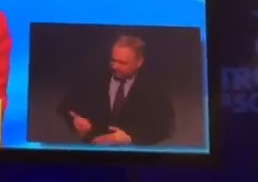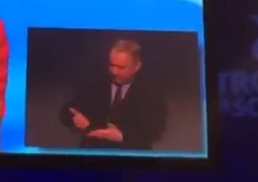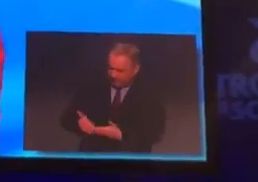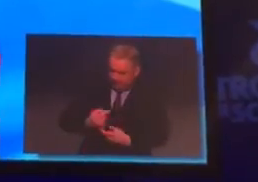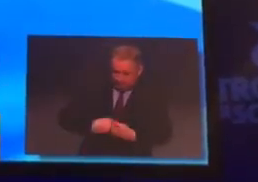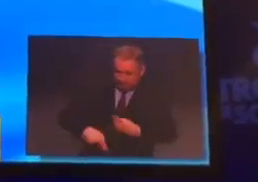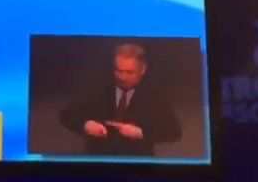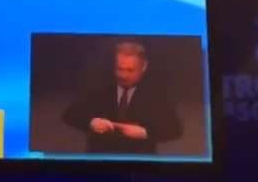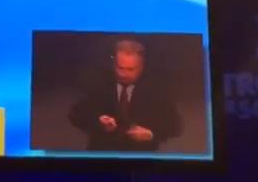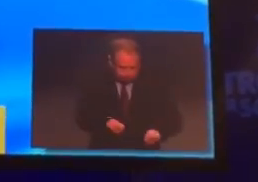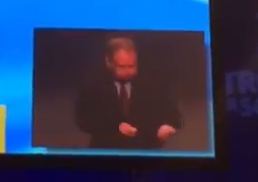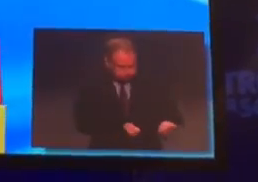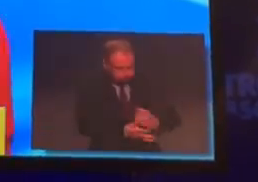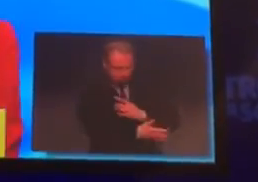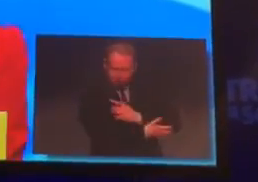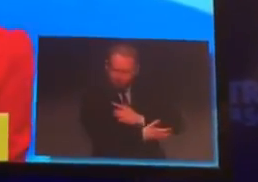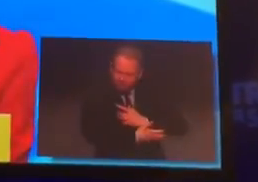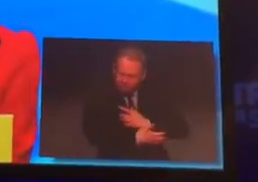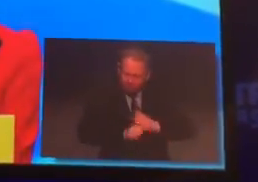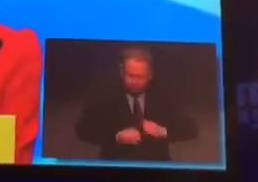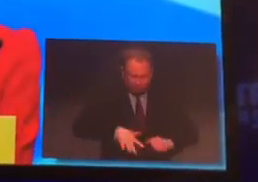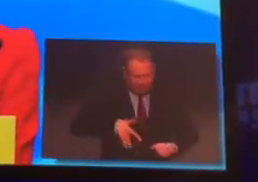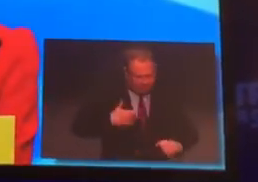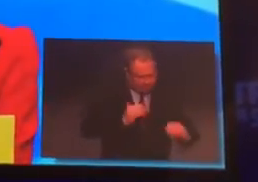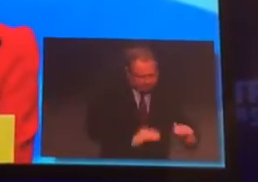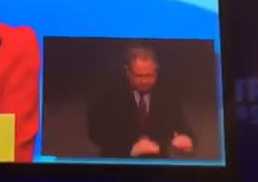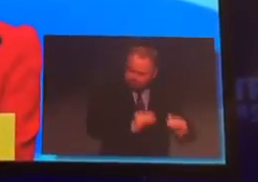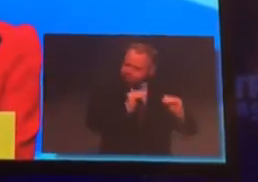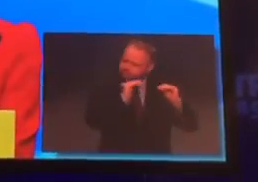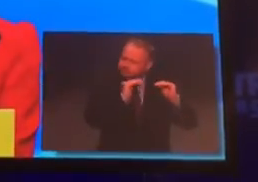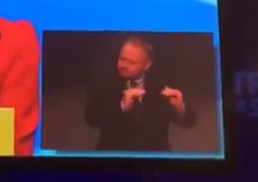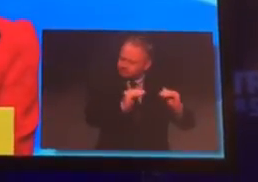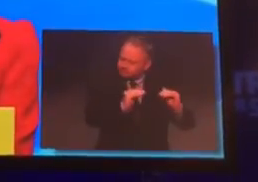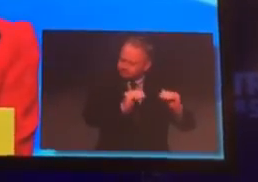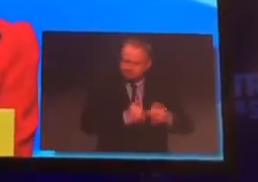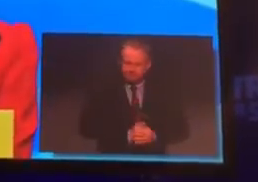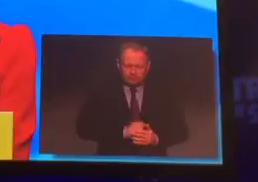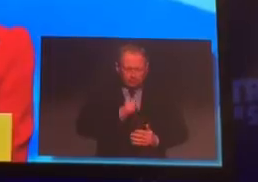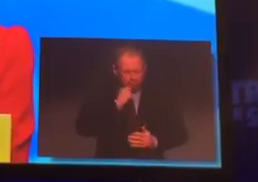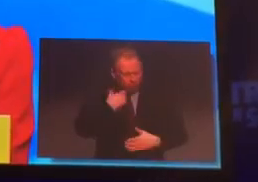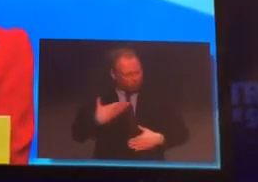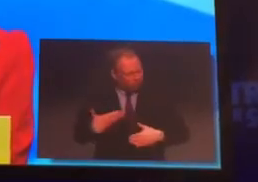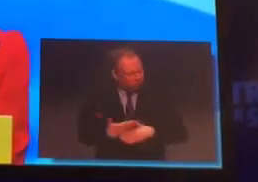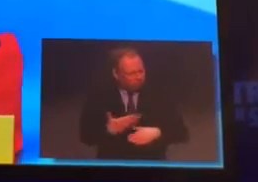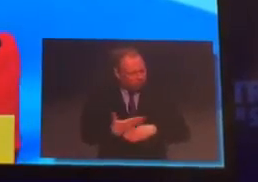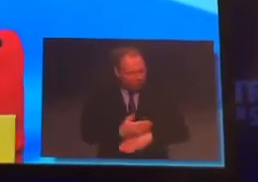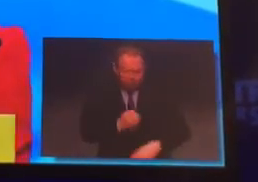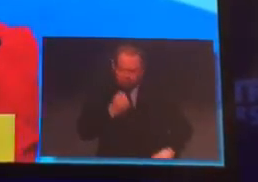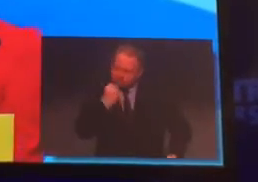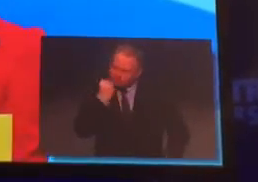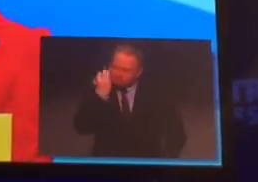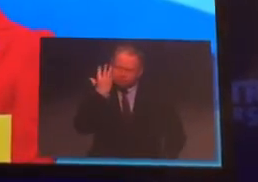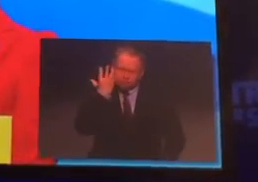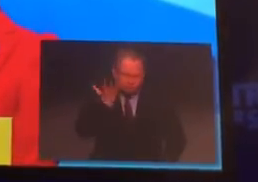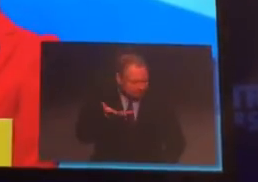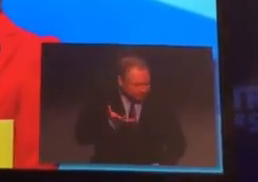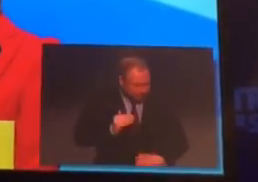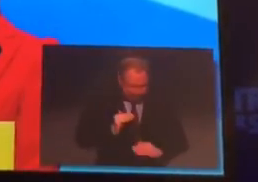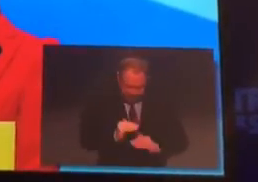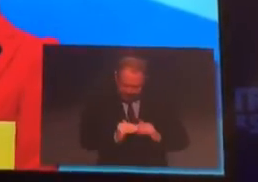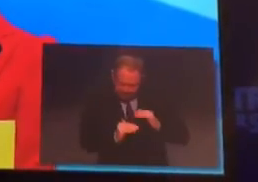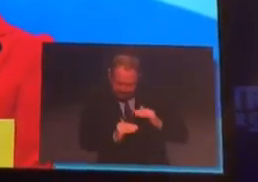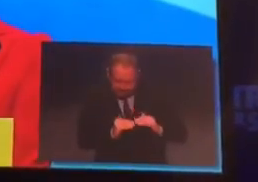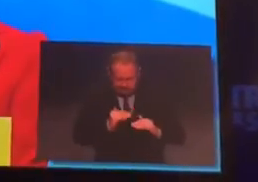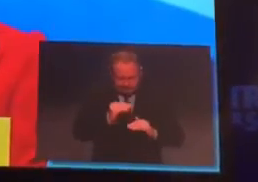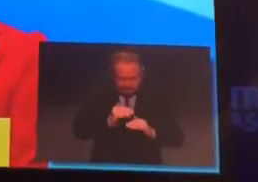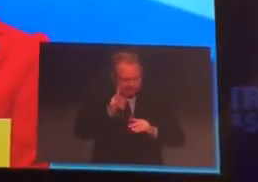tackle poverty and raise your living standards. We will work every single day to build a